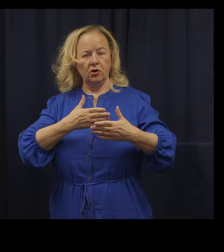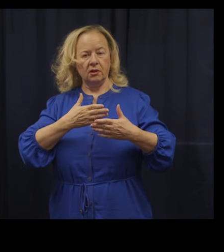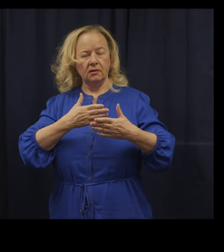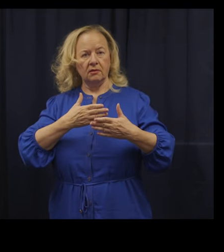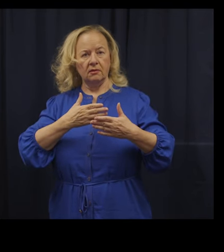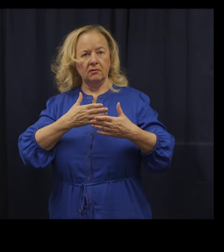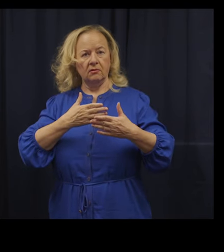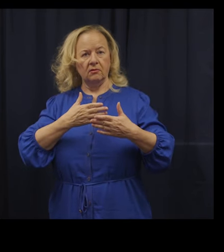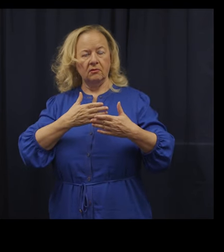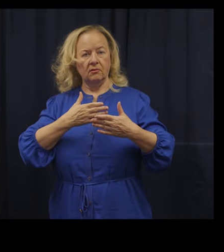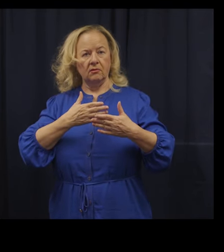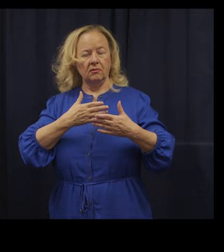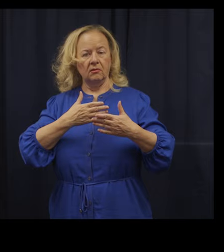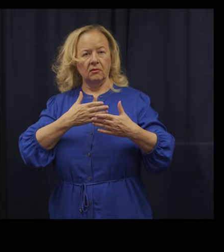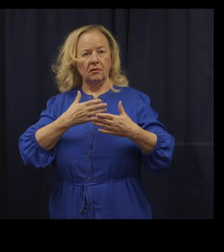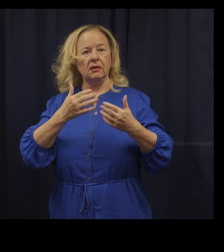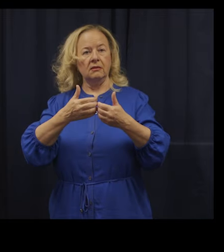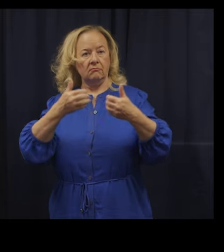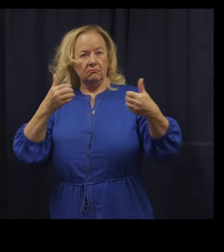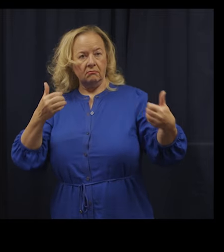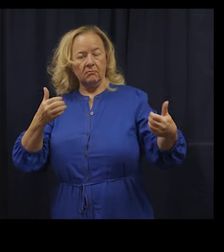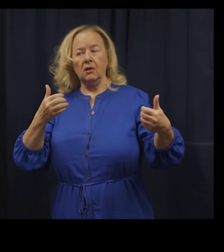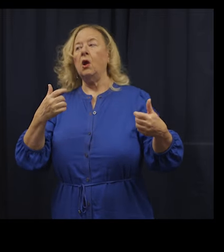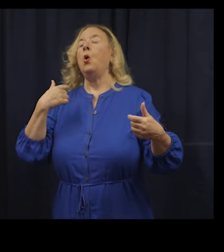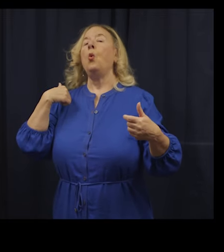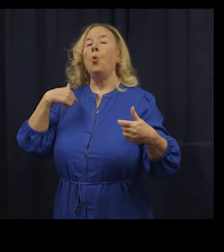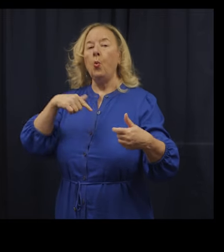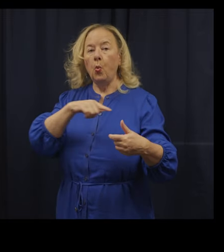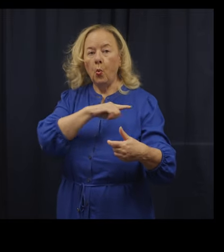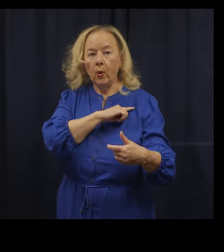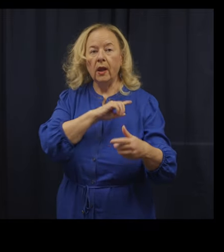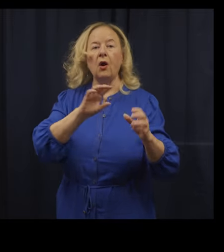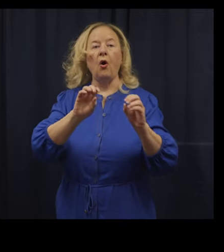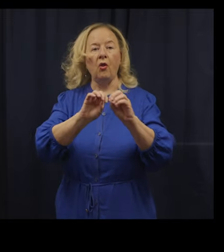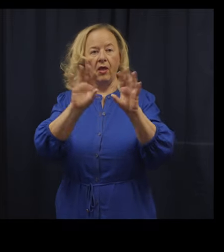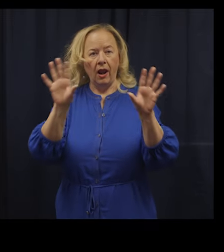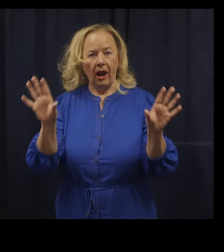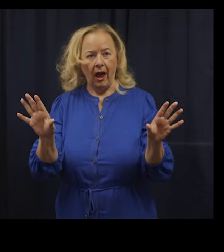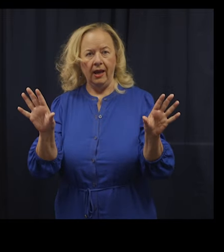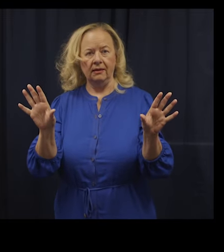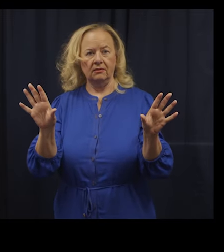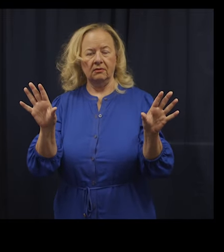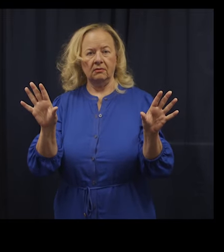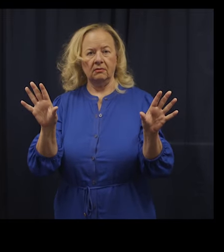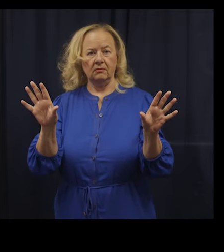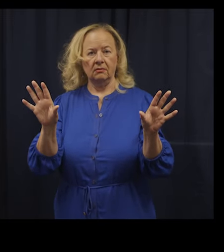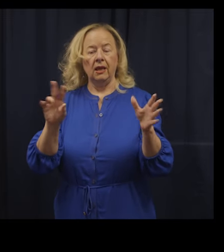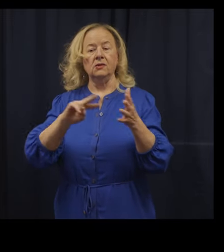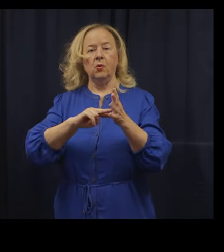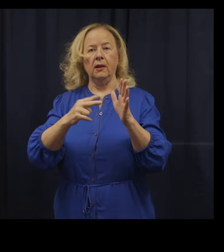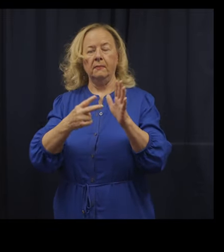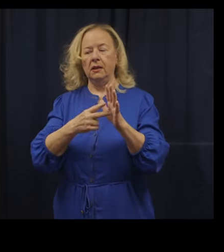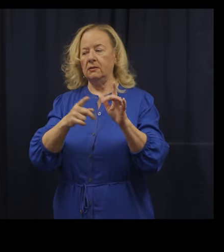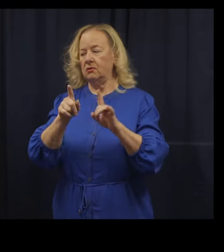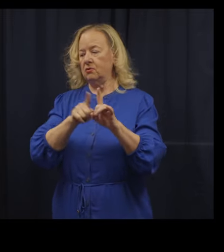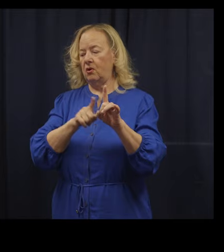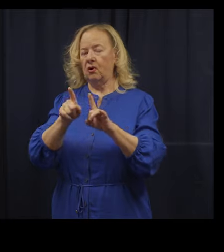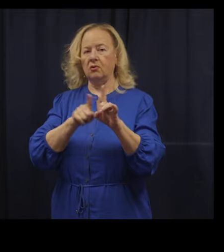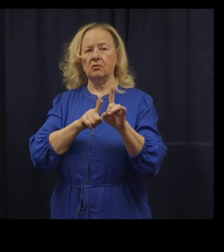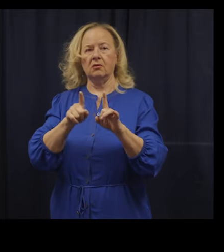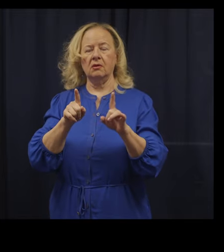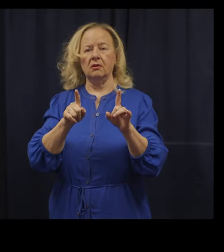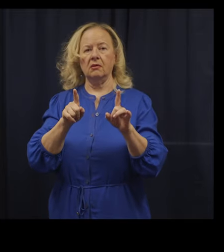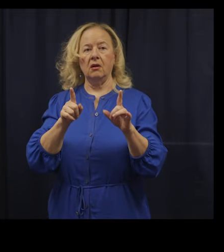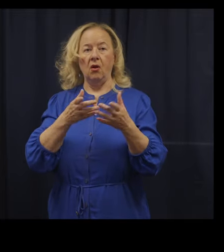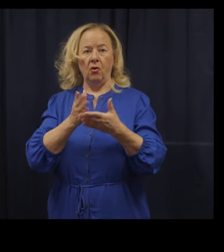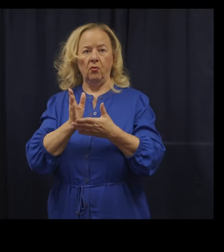us. We are the light. That's what it typifies. Because remember, the stars are Abraham's seed, all